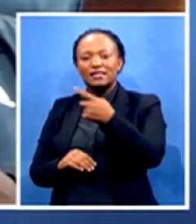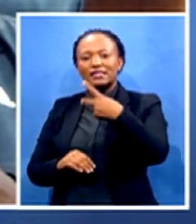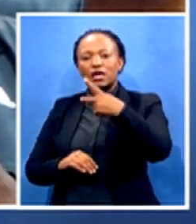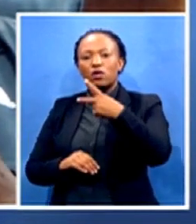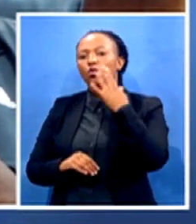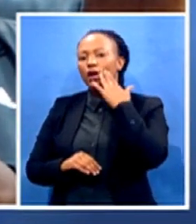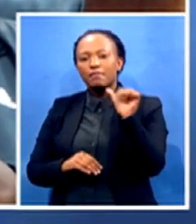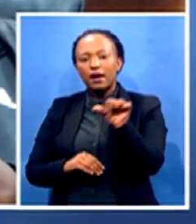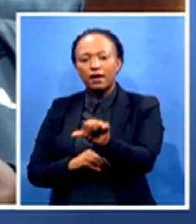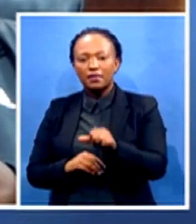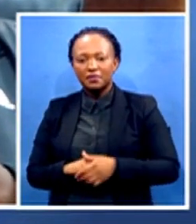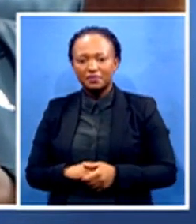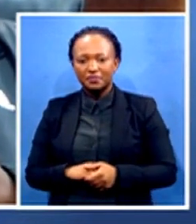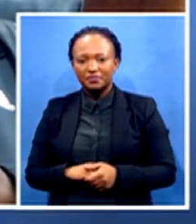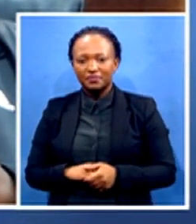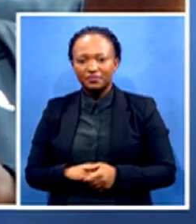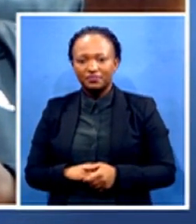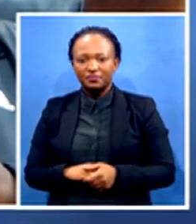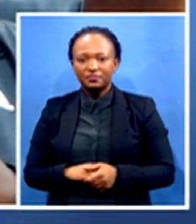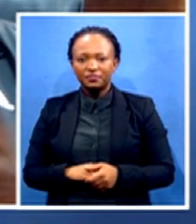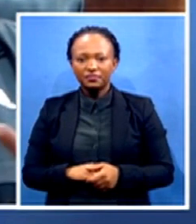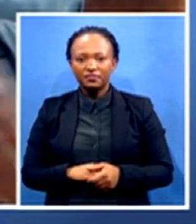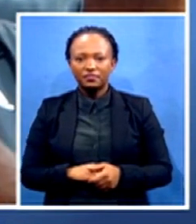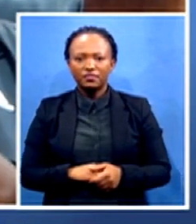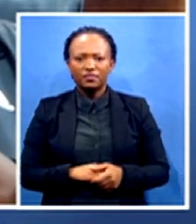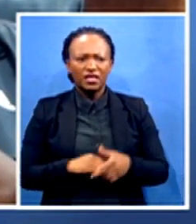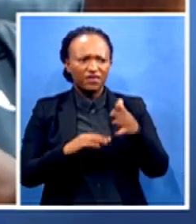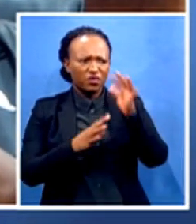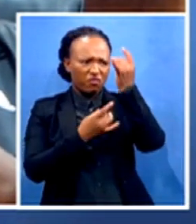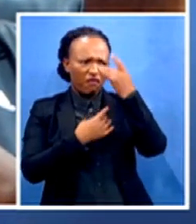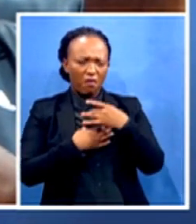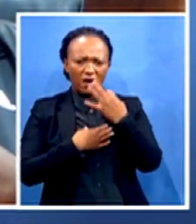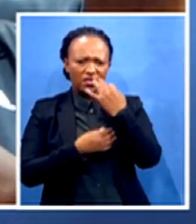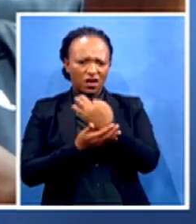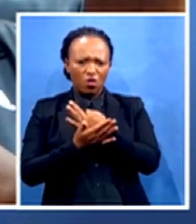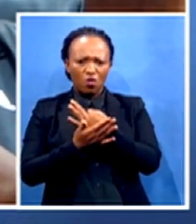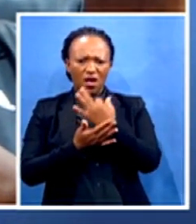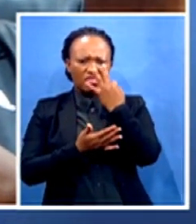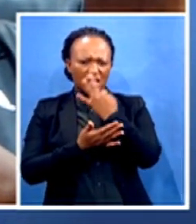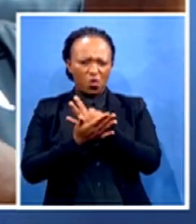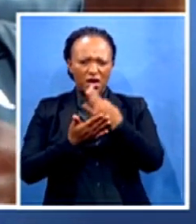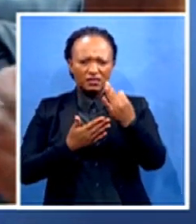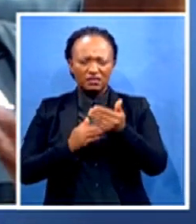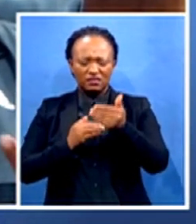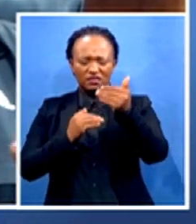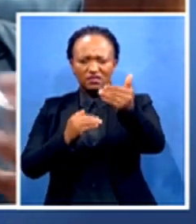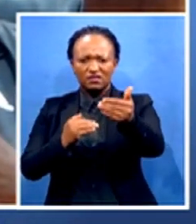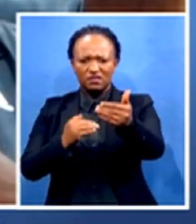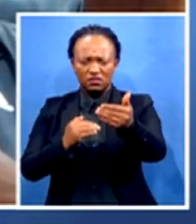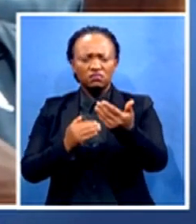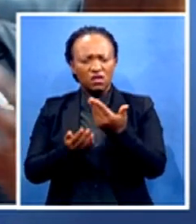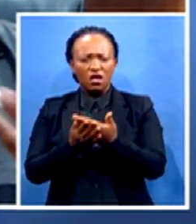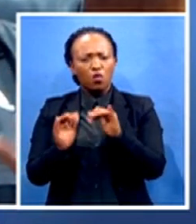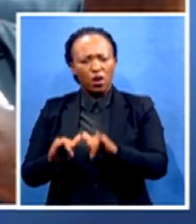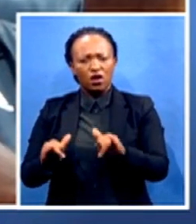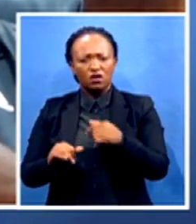Well, they say in 3 weeks' time. So I can wait for the 3 weeks' time. If it's for the 2 days,